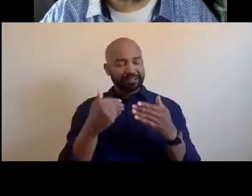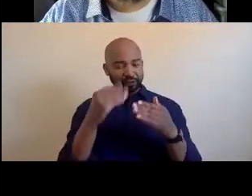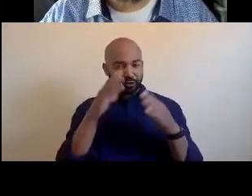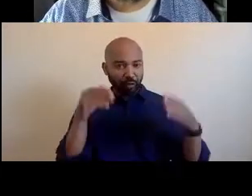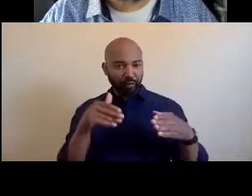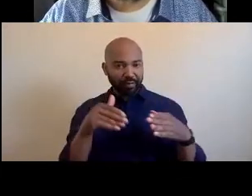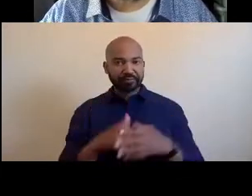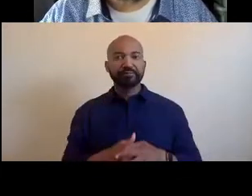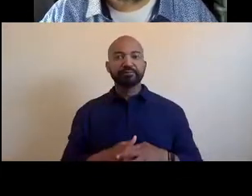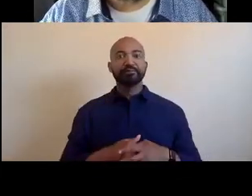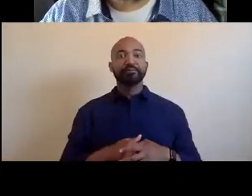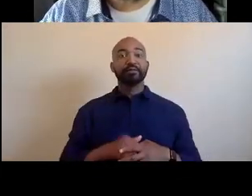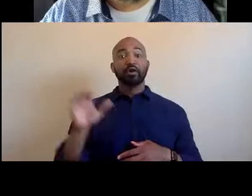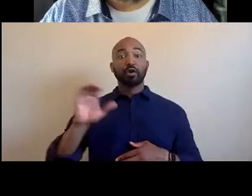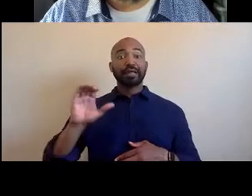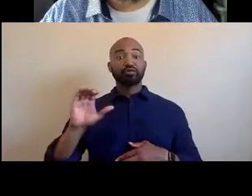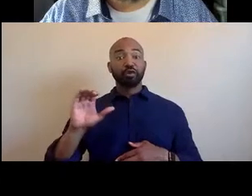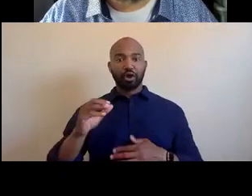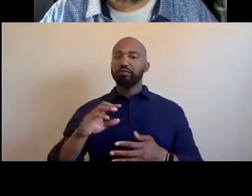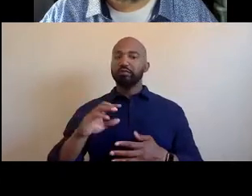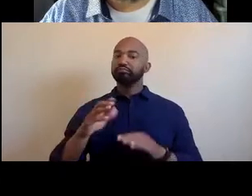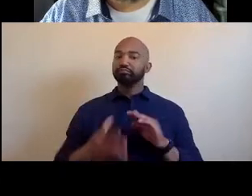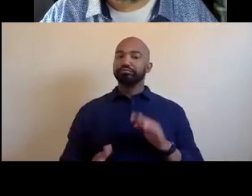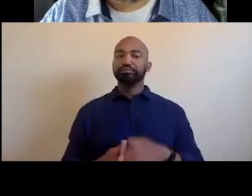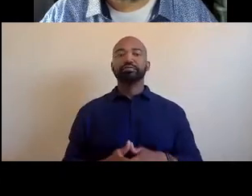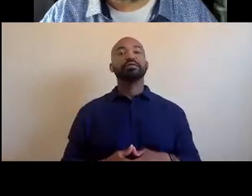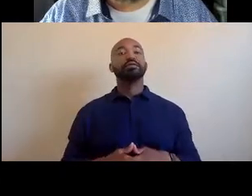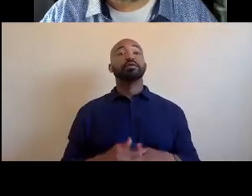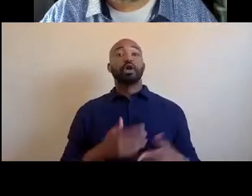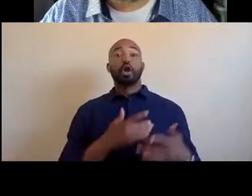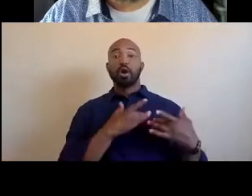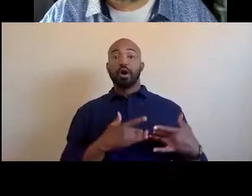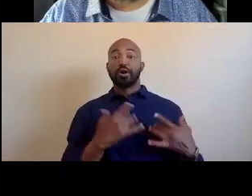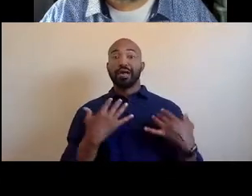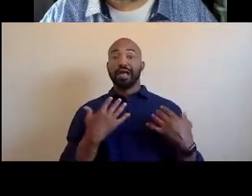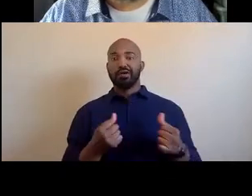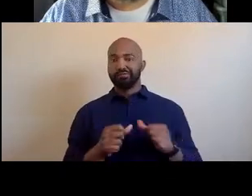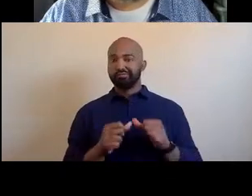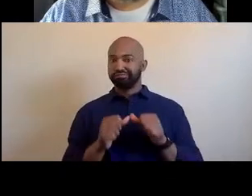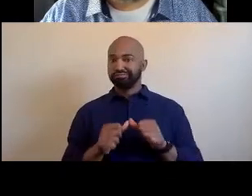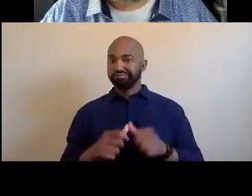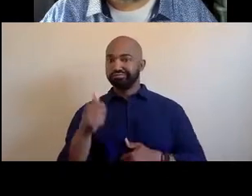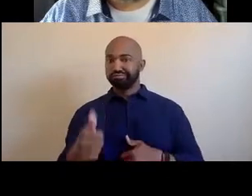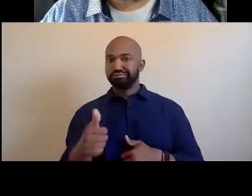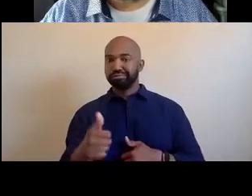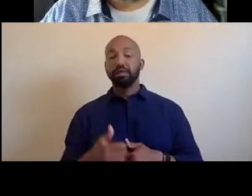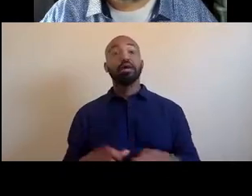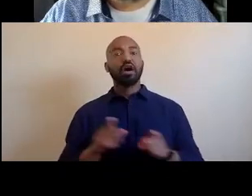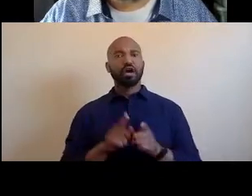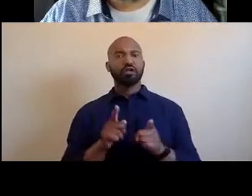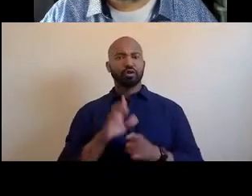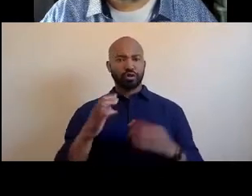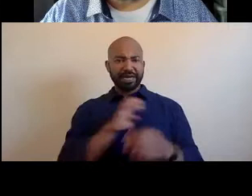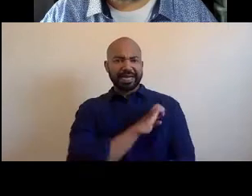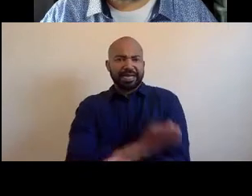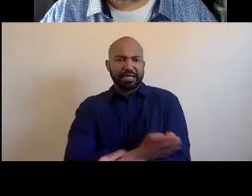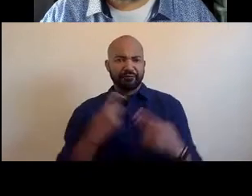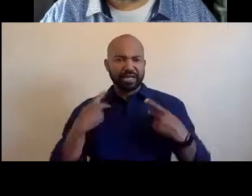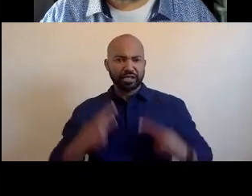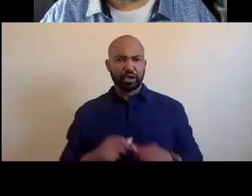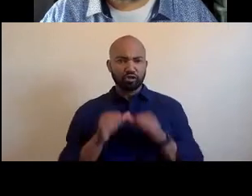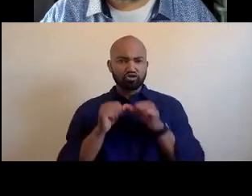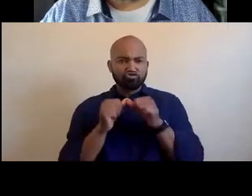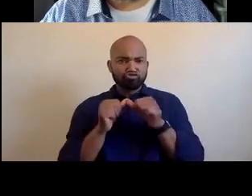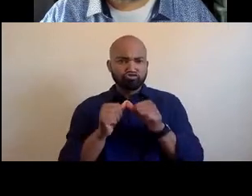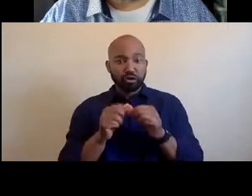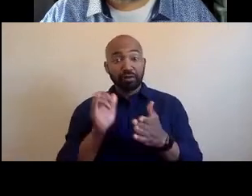helps cholesterol. It definitely helps your heart. It also improves your stamina, your physical stamina, as